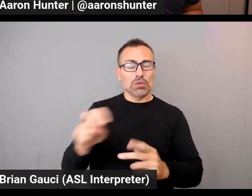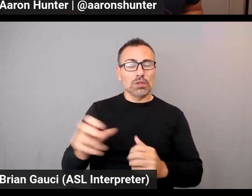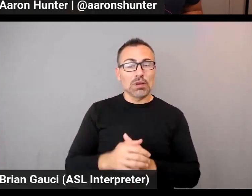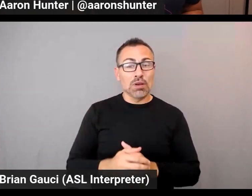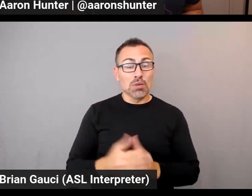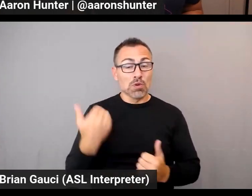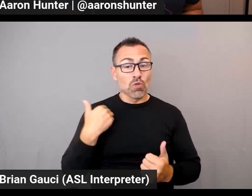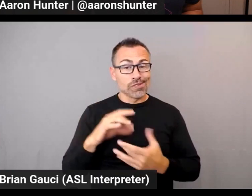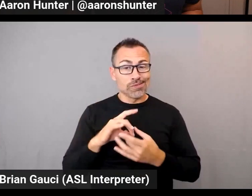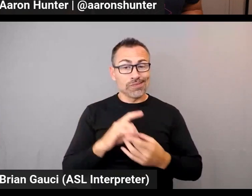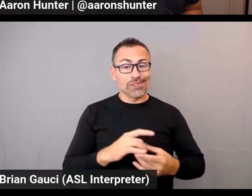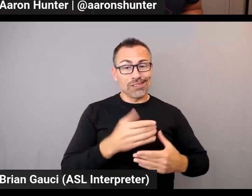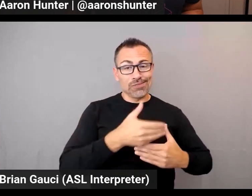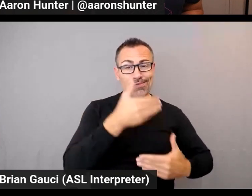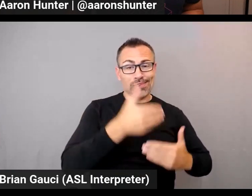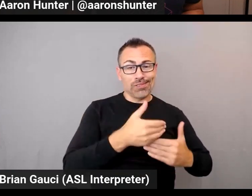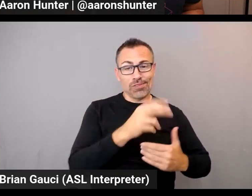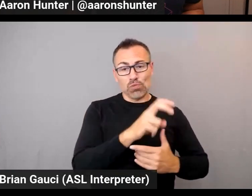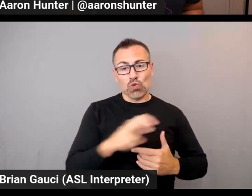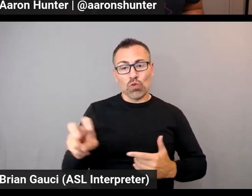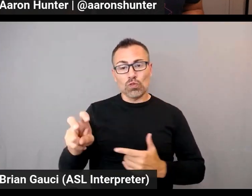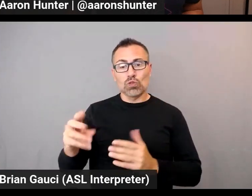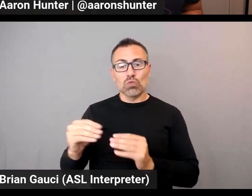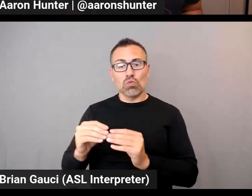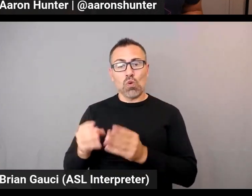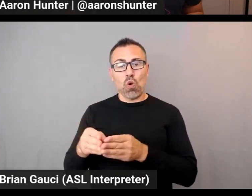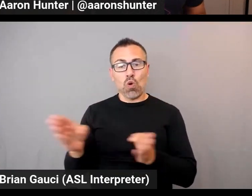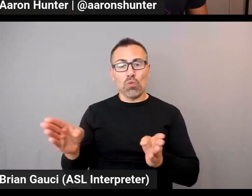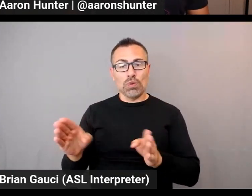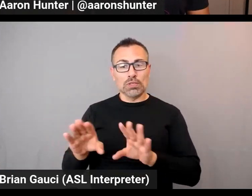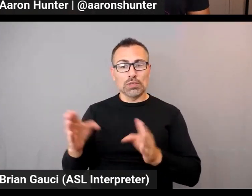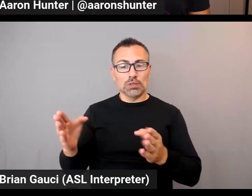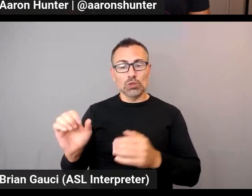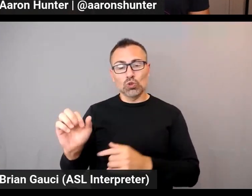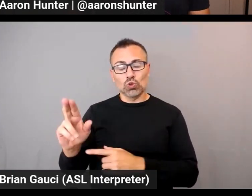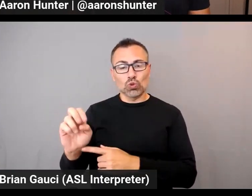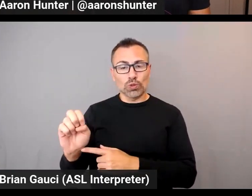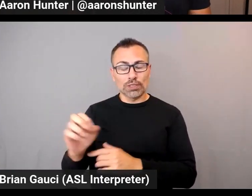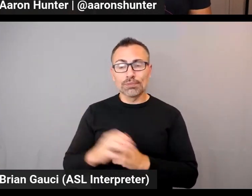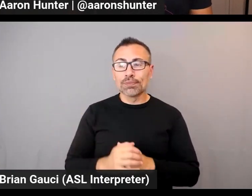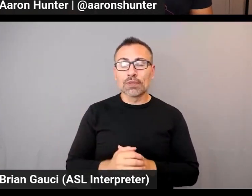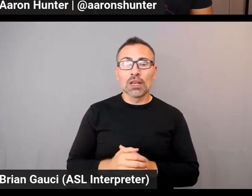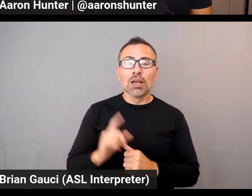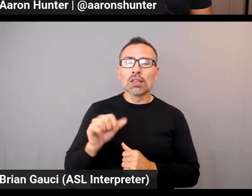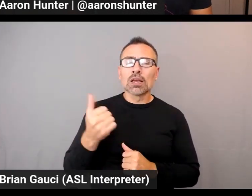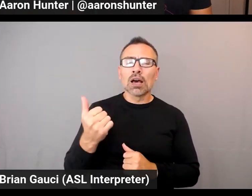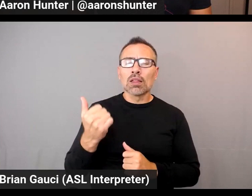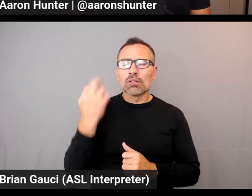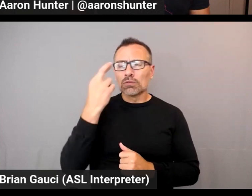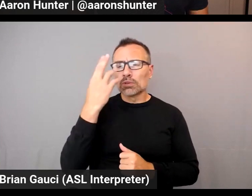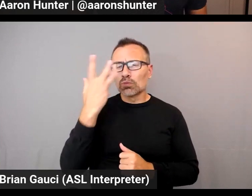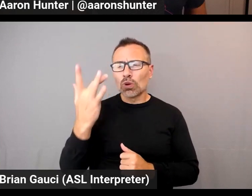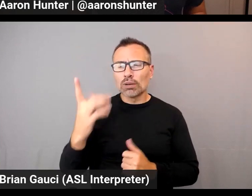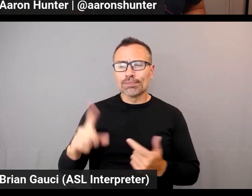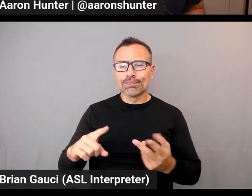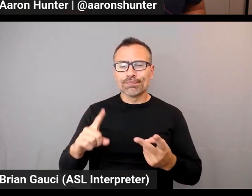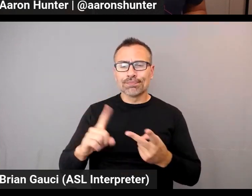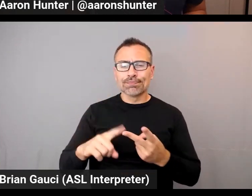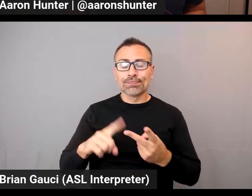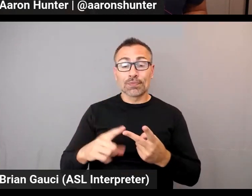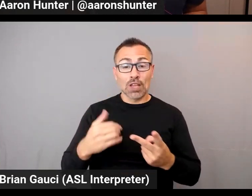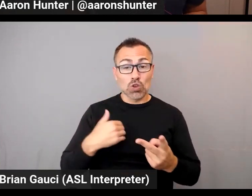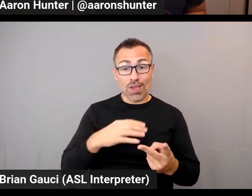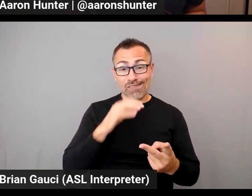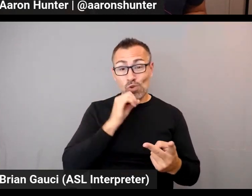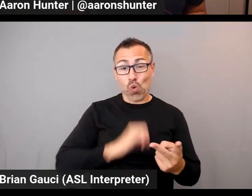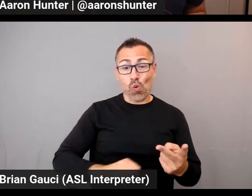then run it on more open source platforms. The other reason also why we kind of see customers do it is, you have your old